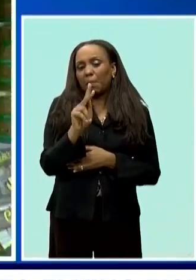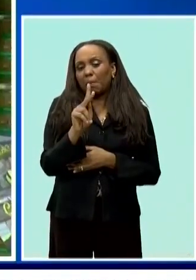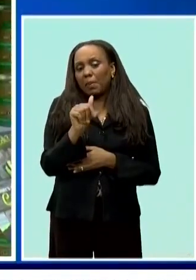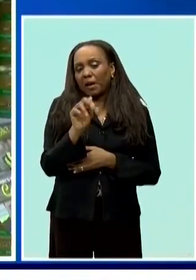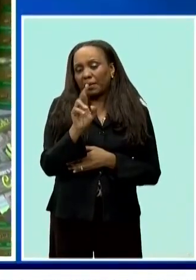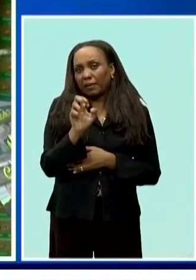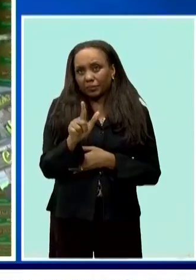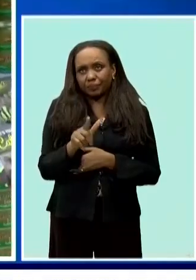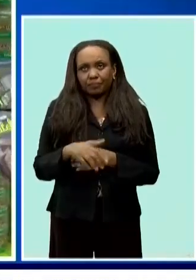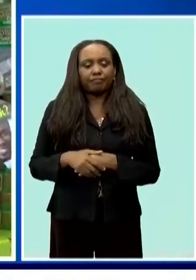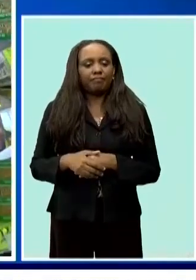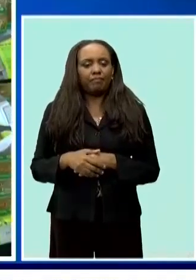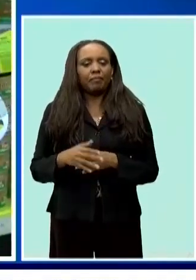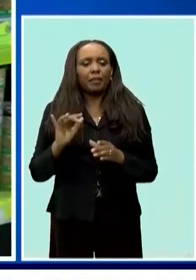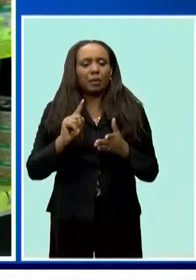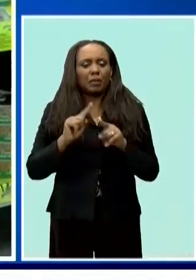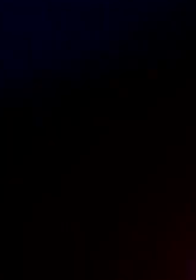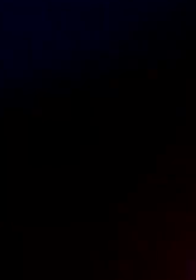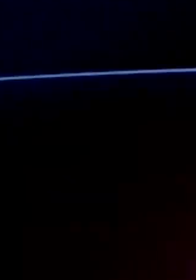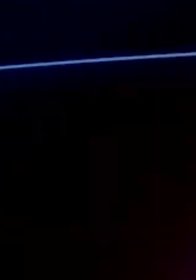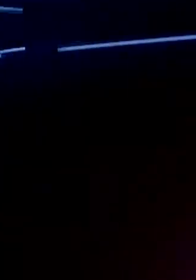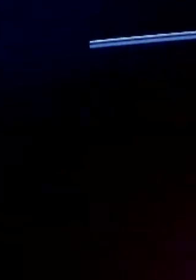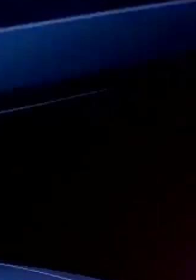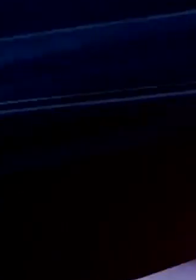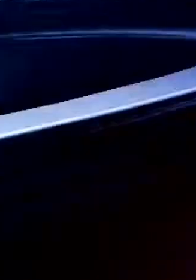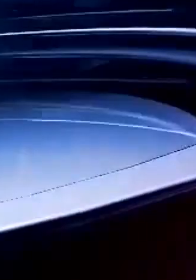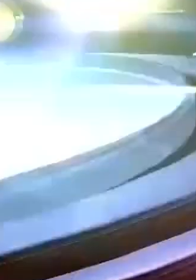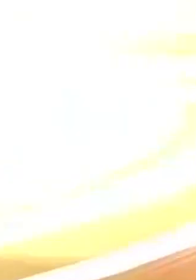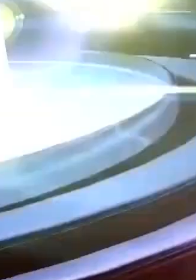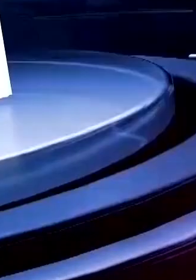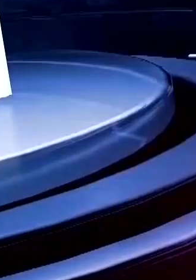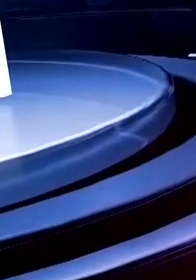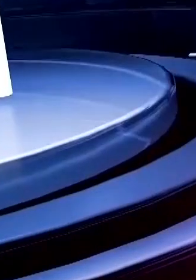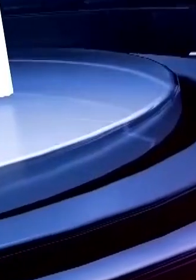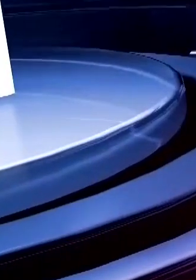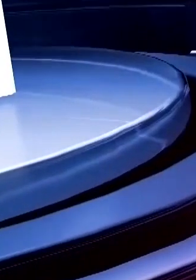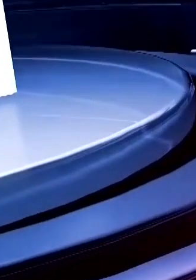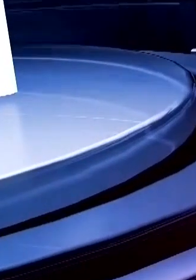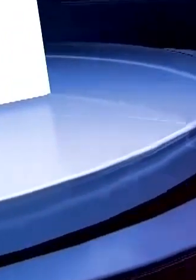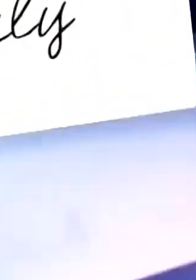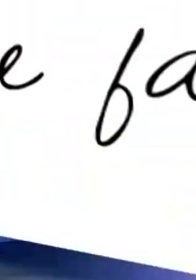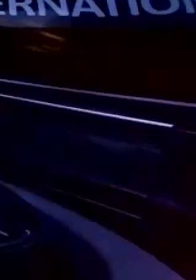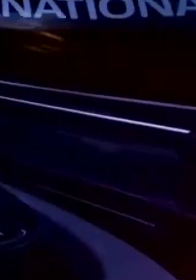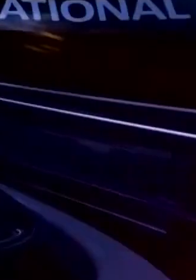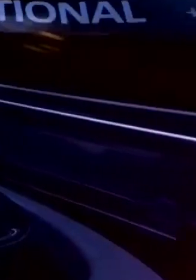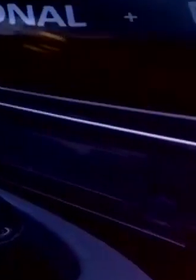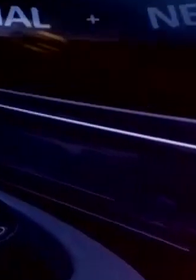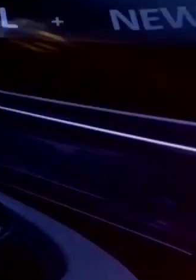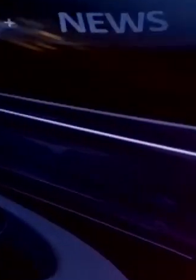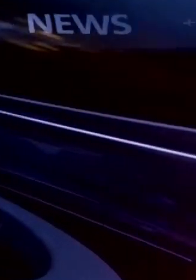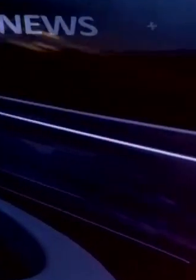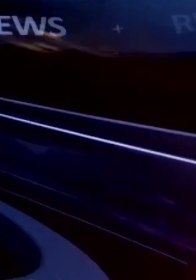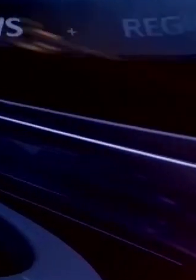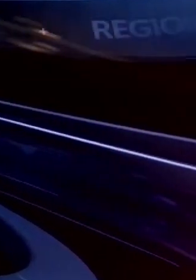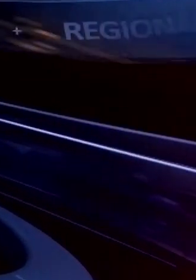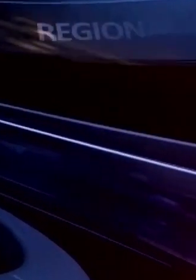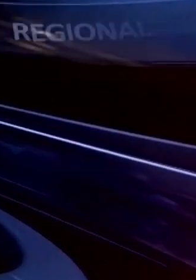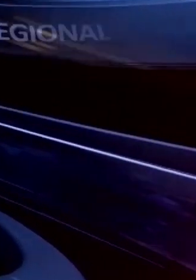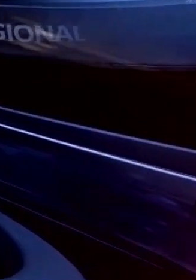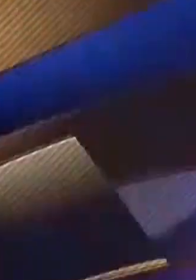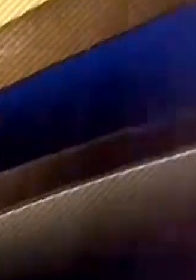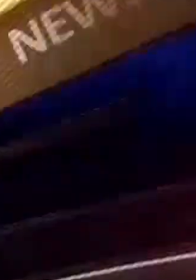pass-through. Fish sales have been up because we have to be replenishing this here nearly every minute of the